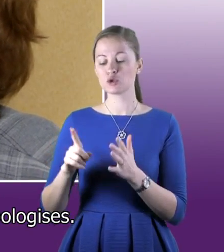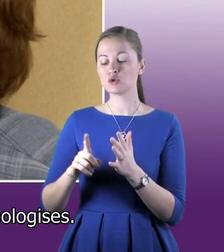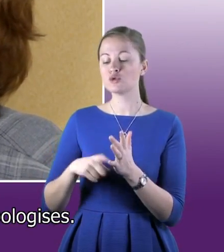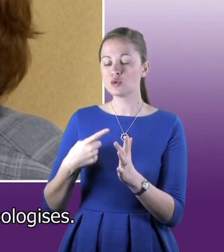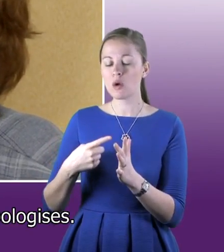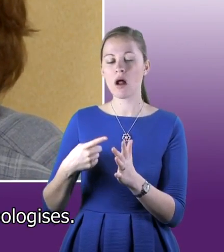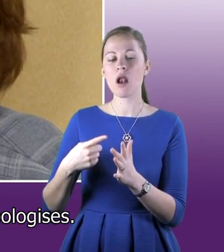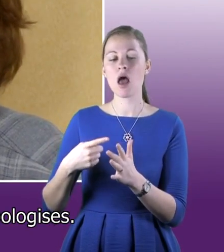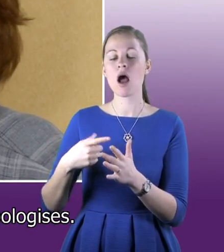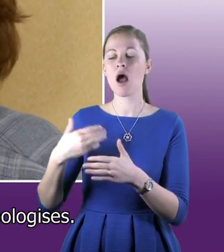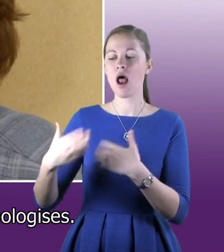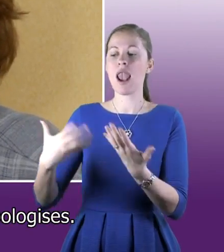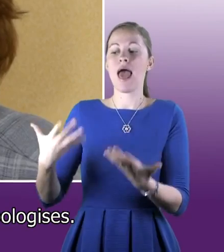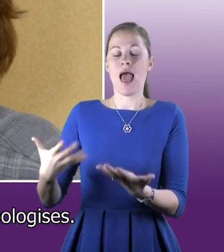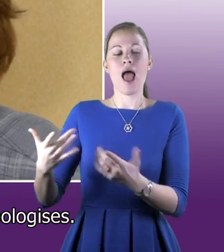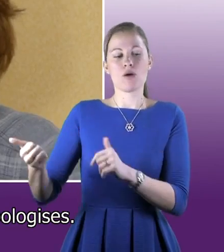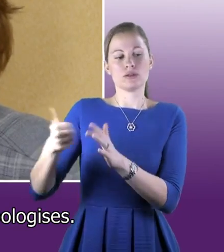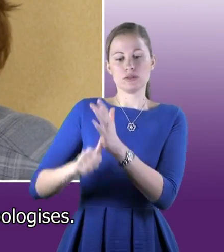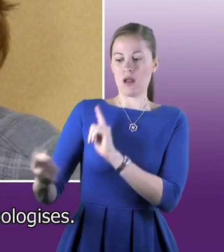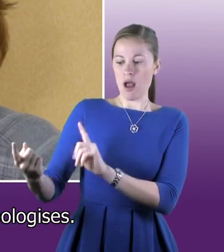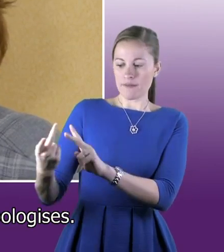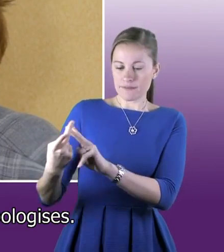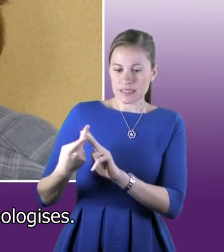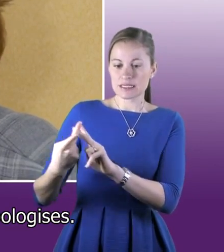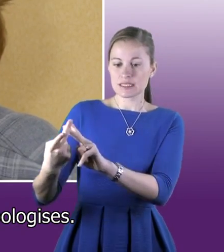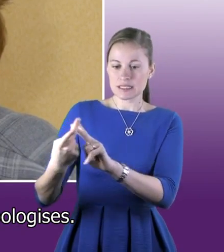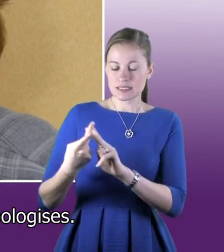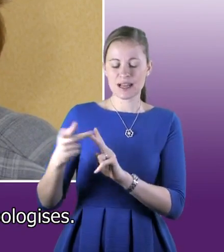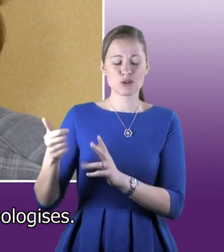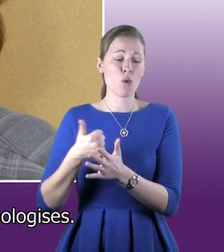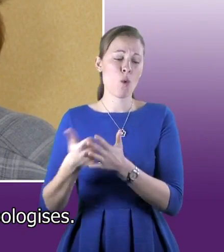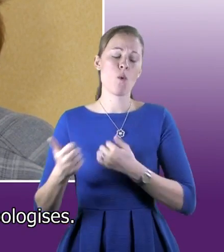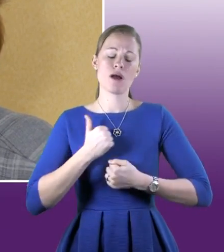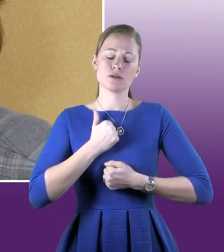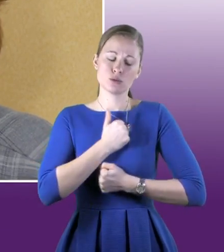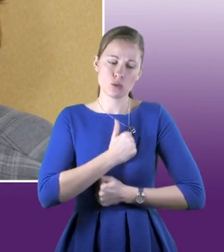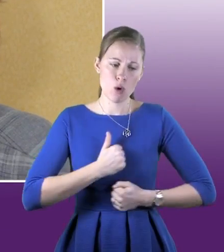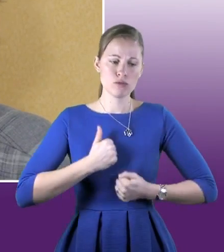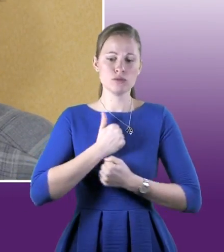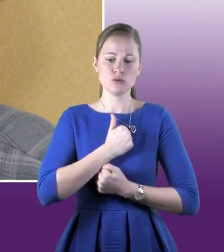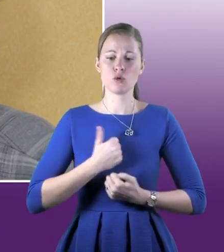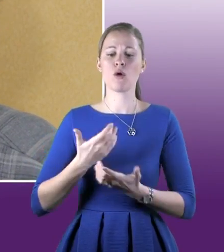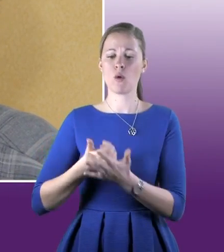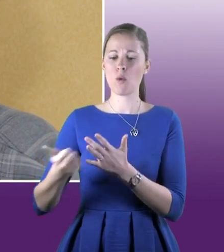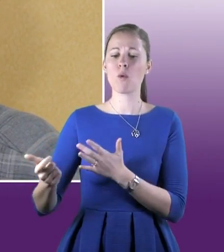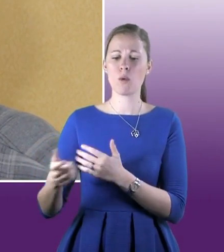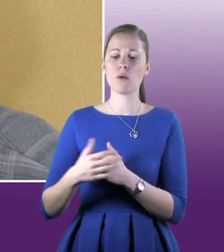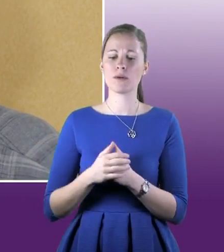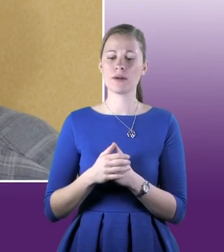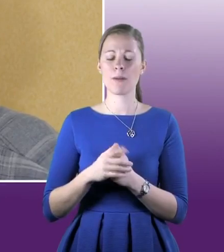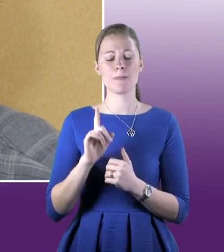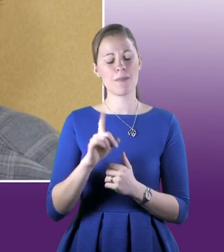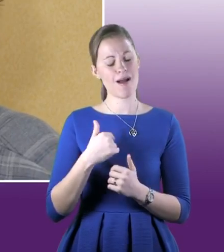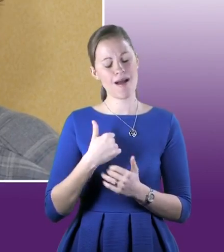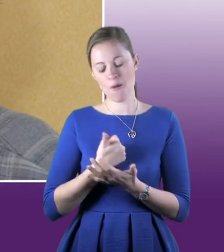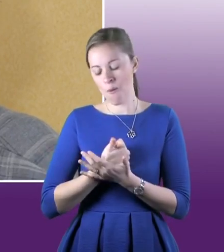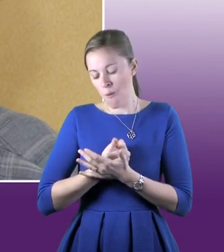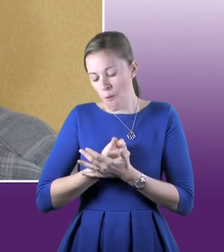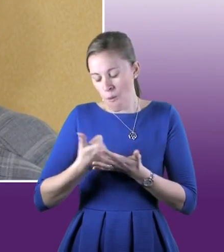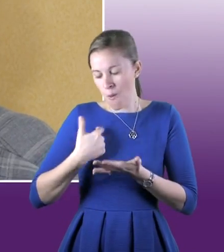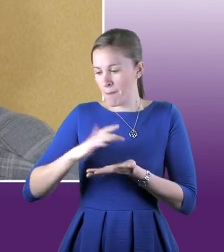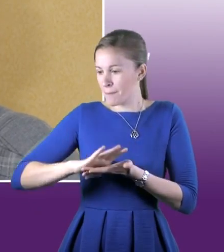Julia comes as often as she can and always apologises. And I'm always